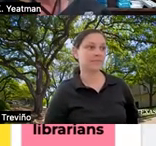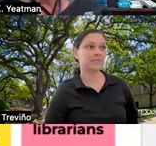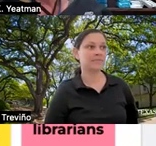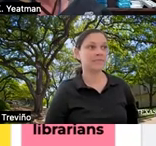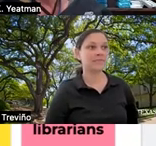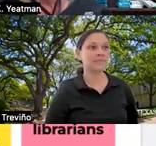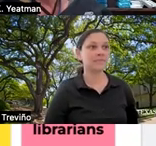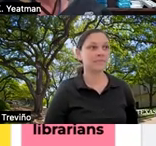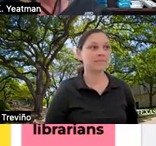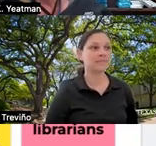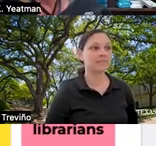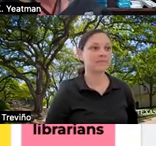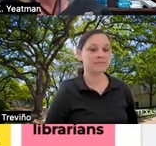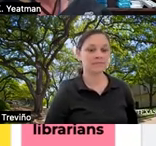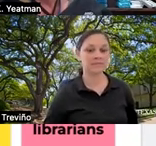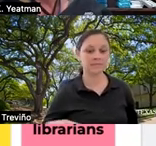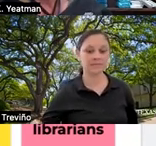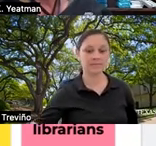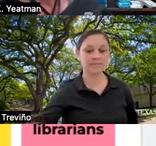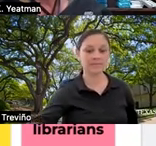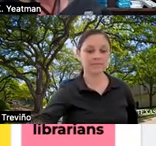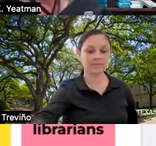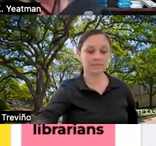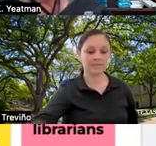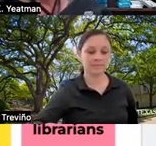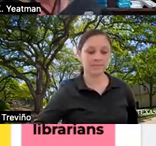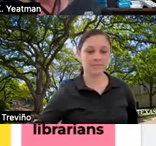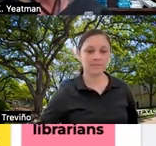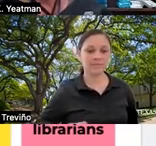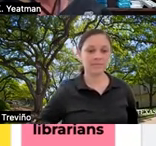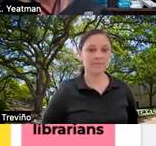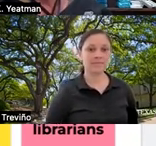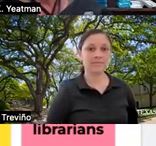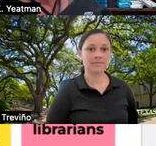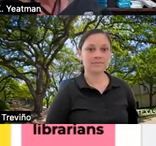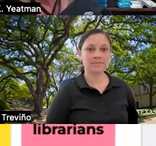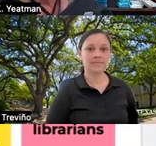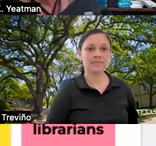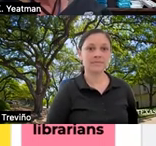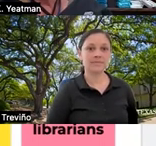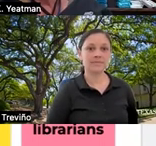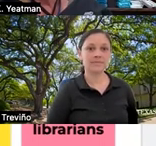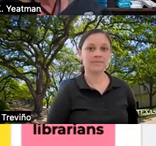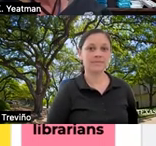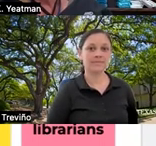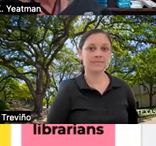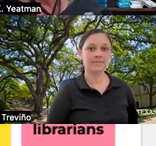in my experience, I think a lot of times where families go